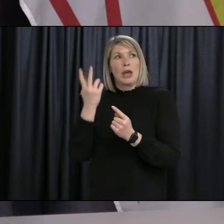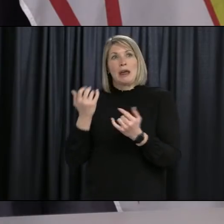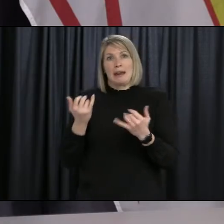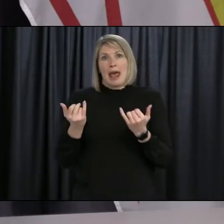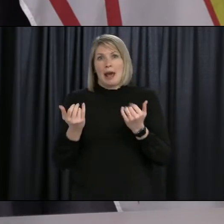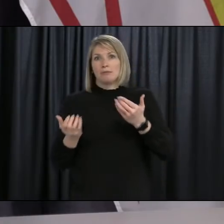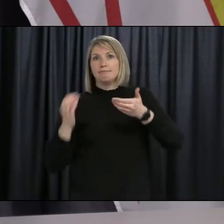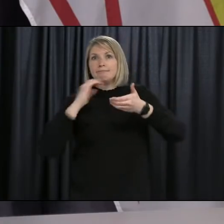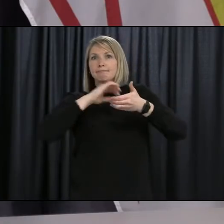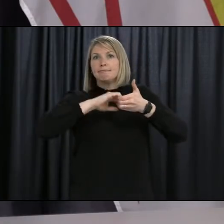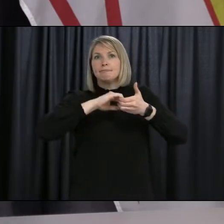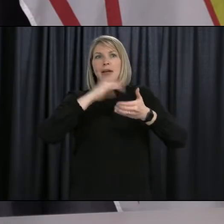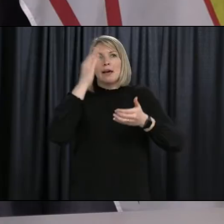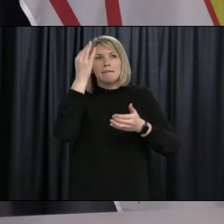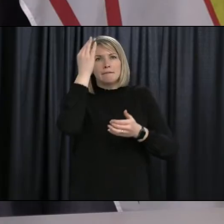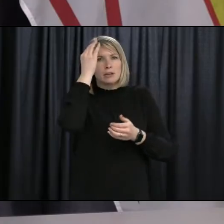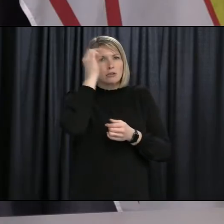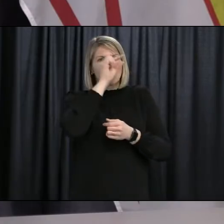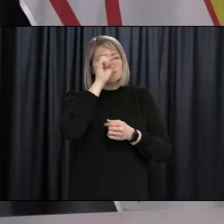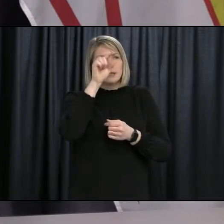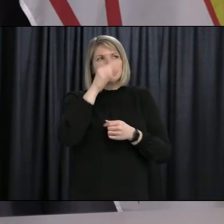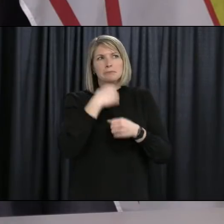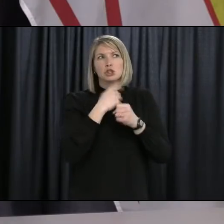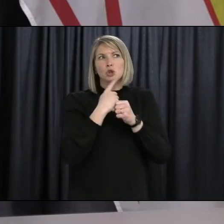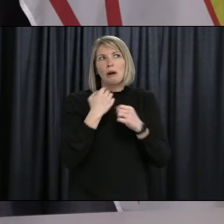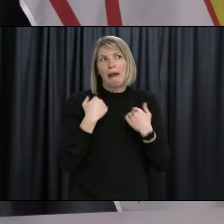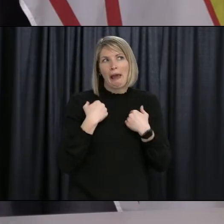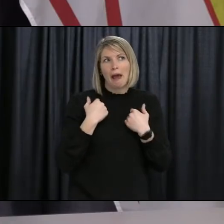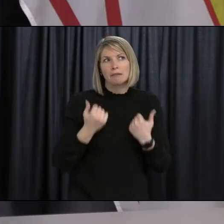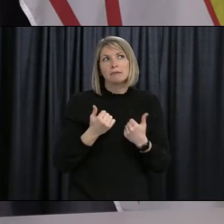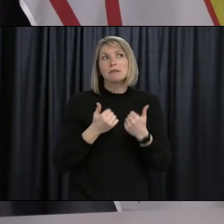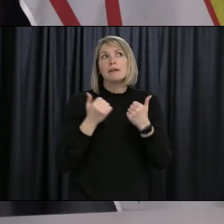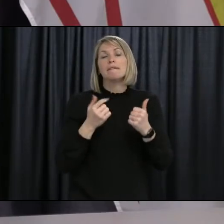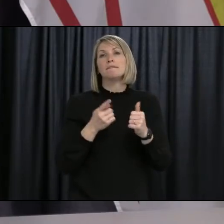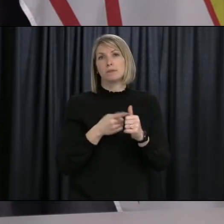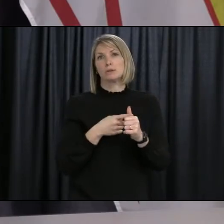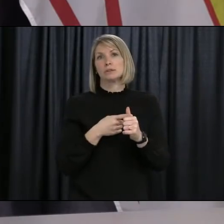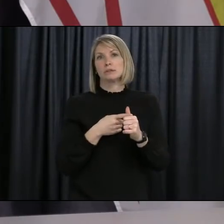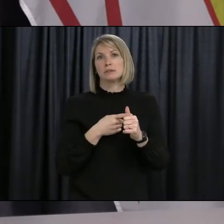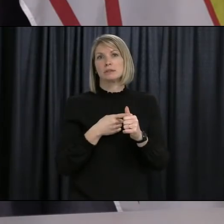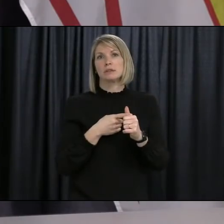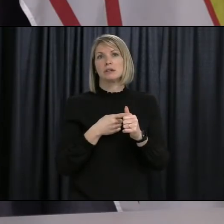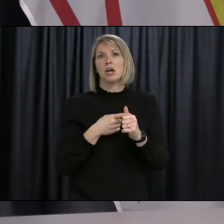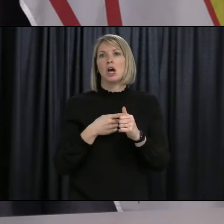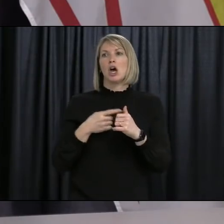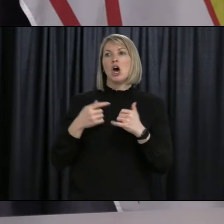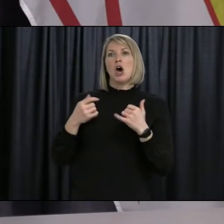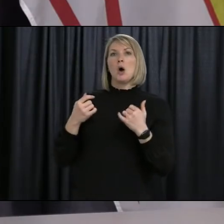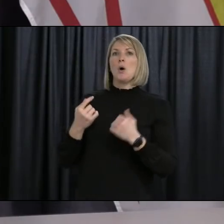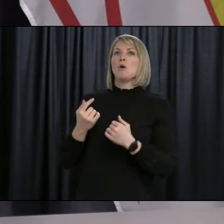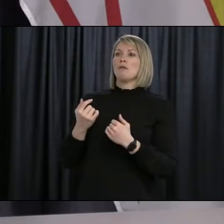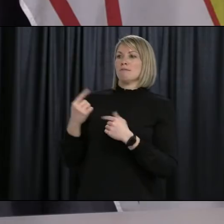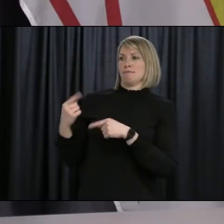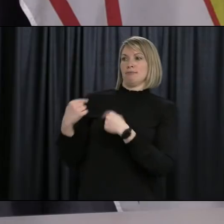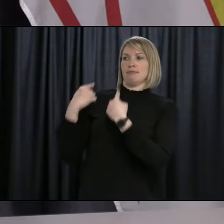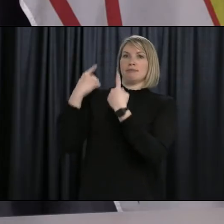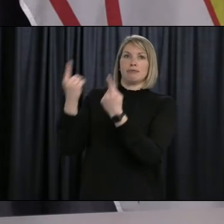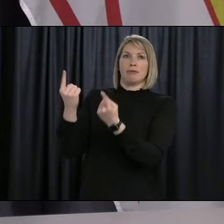can procure those. And we have been able to get 6 doses out of the